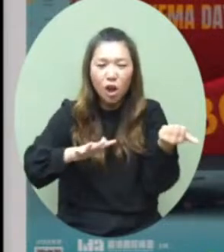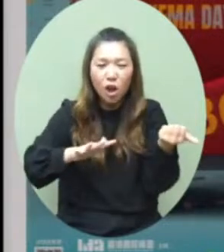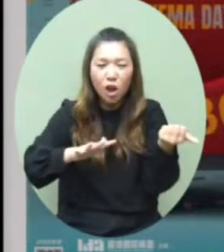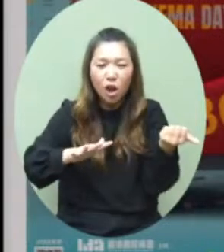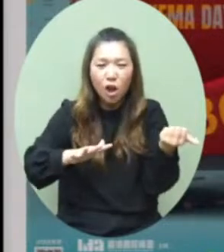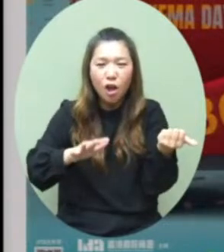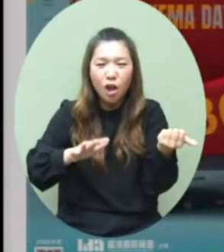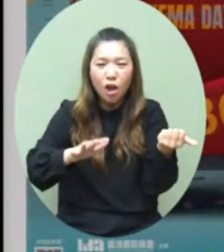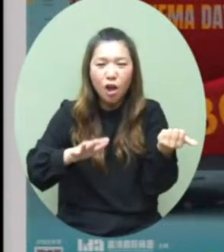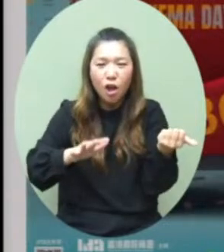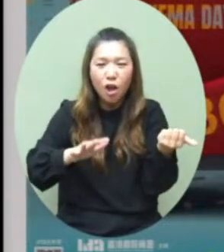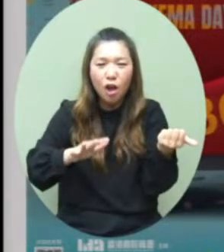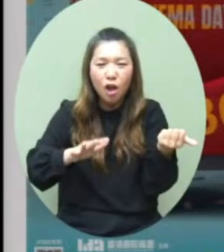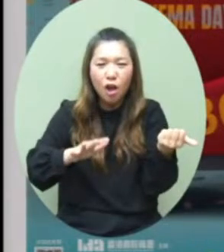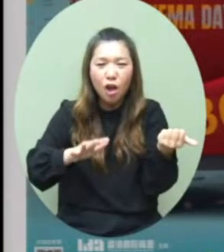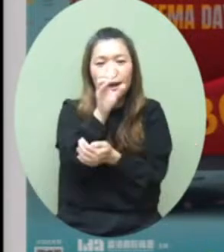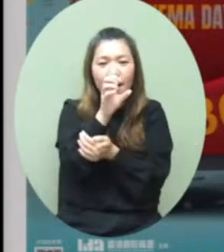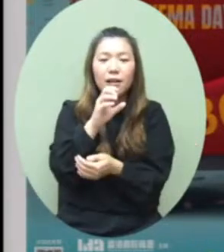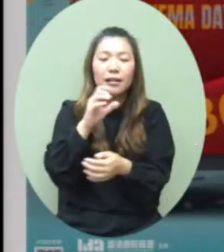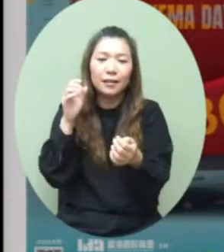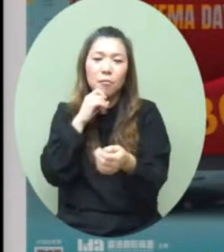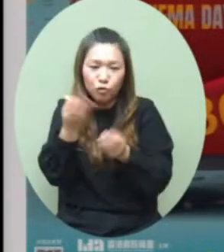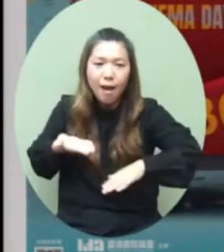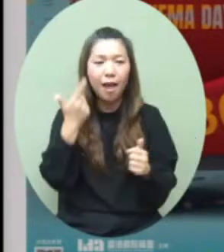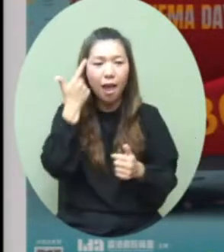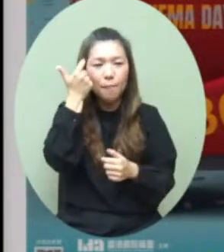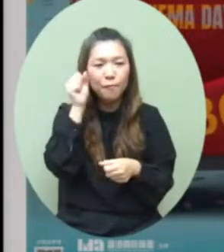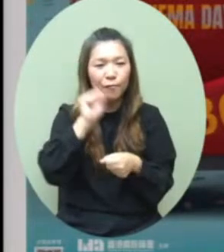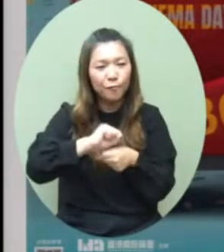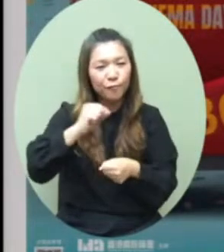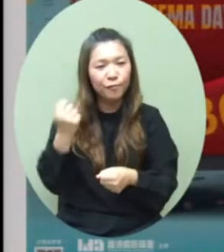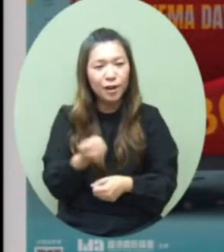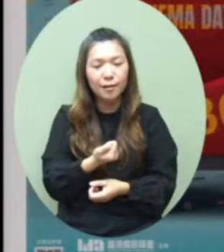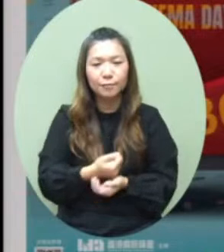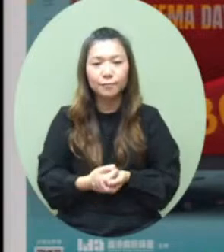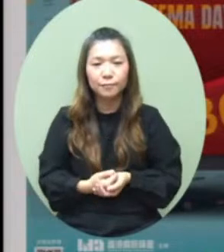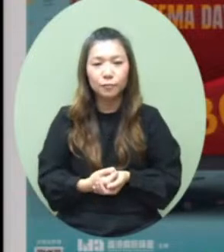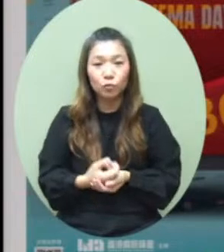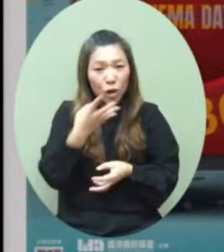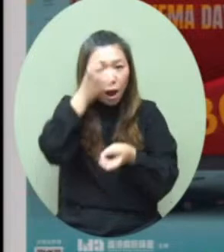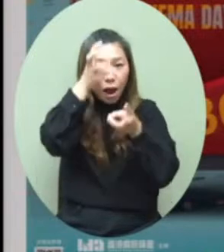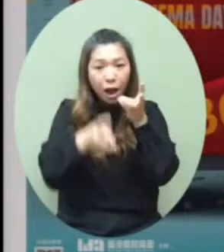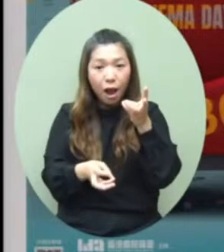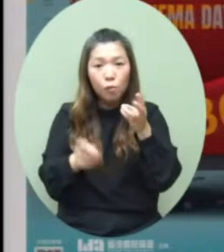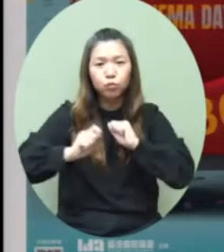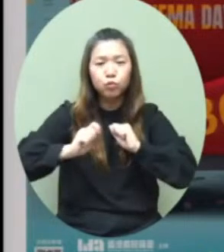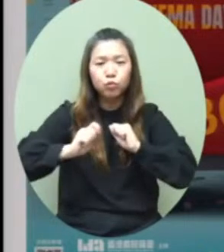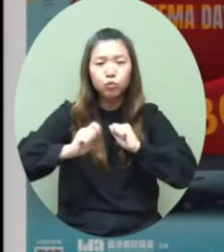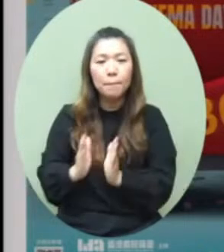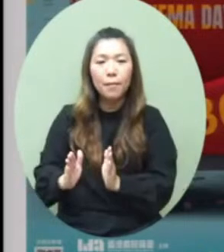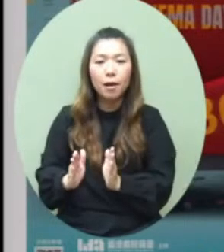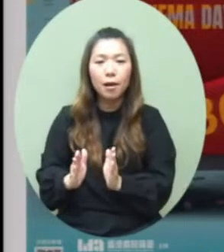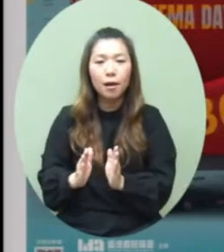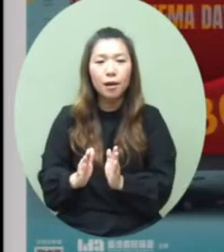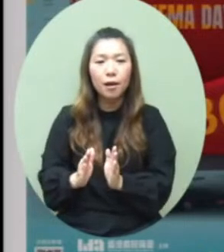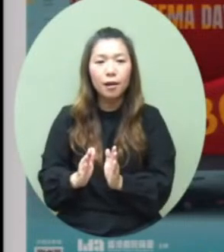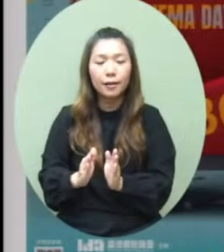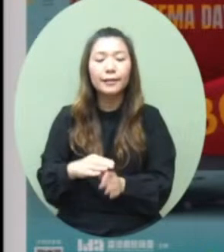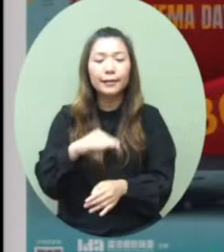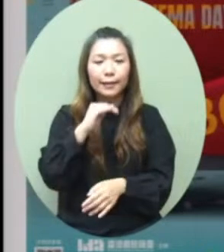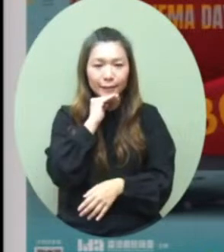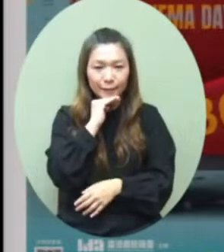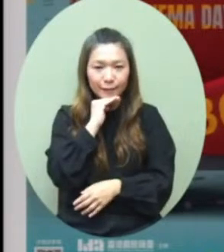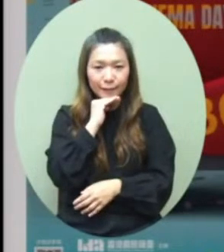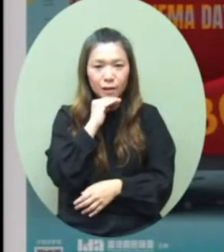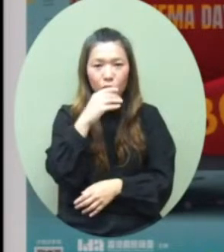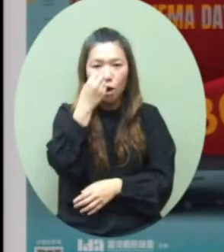audience. At the same time, we want to expedite the recovery of the filmmaking industry and the cinema industry, which were hard